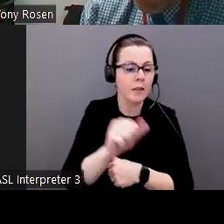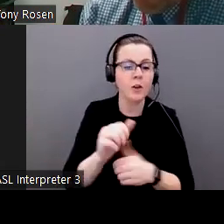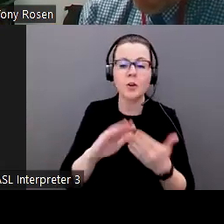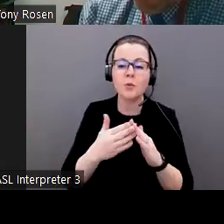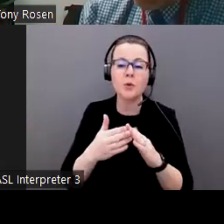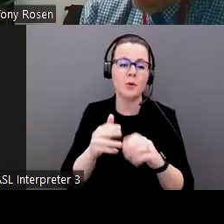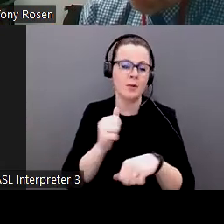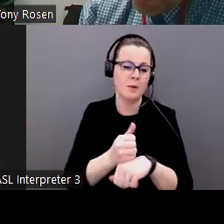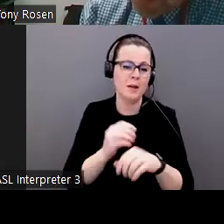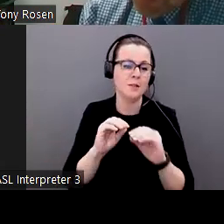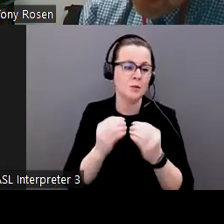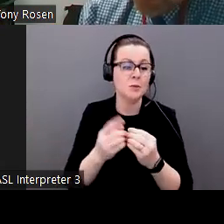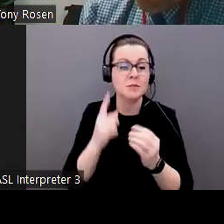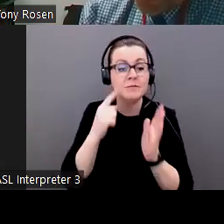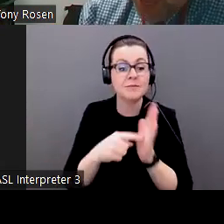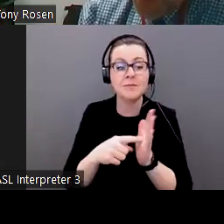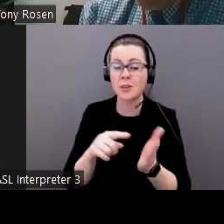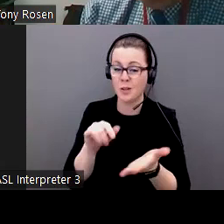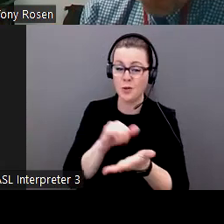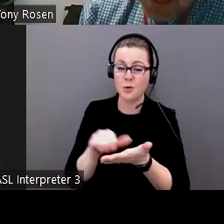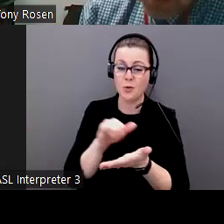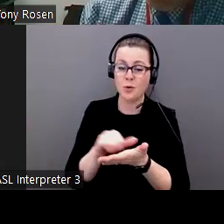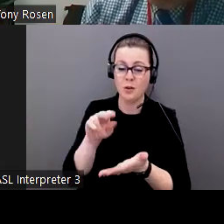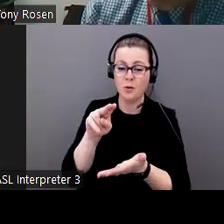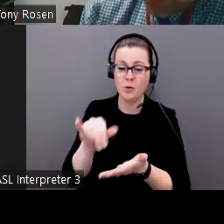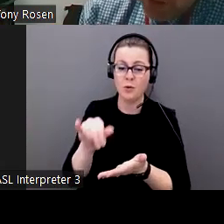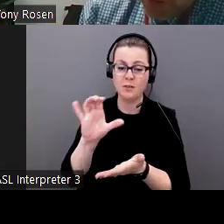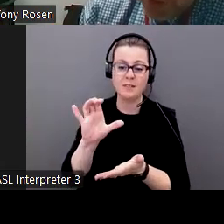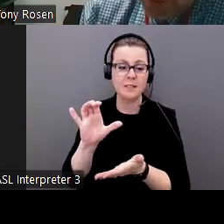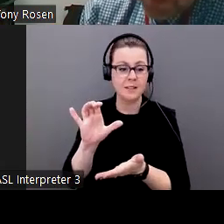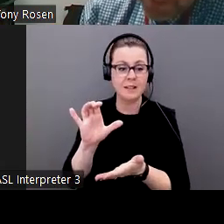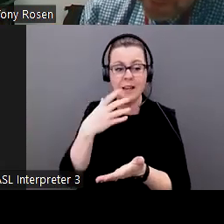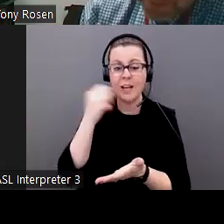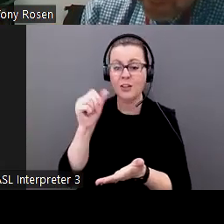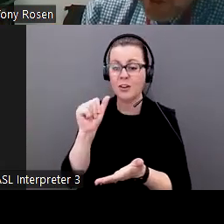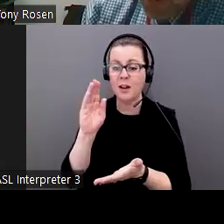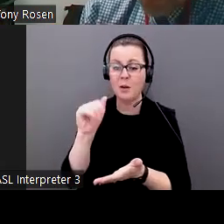cases. And these cases can be challenging.